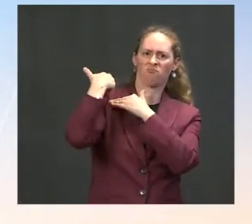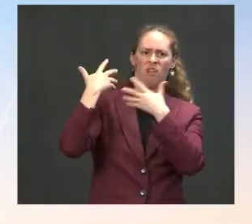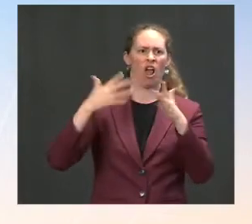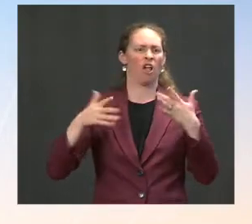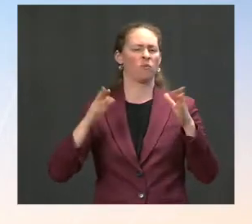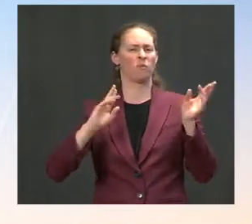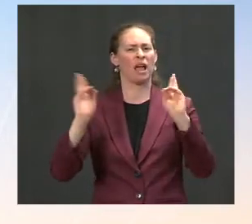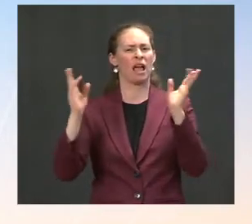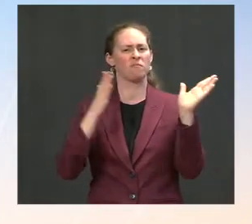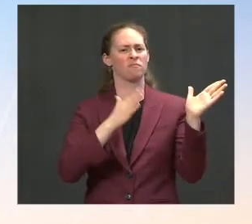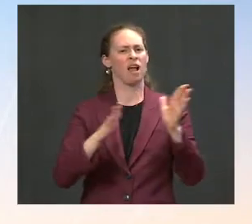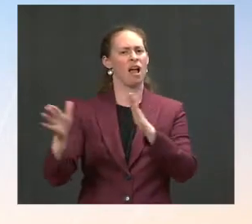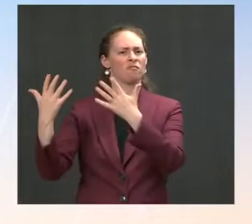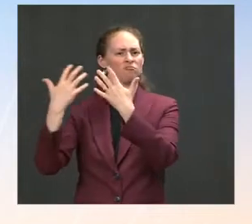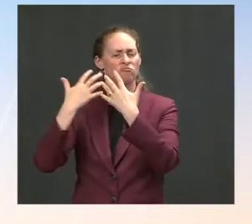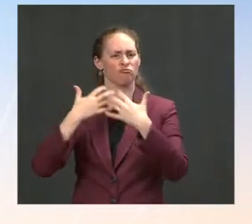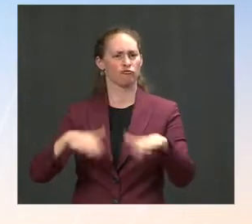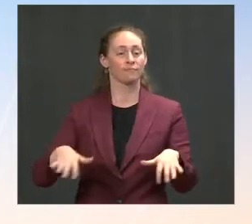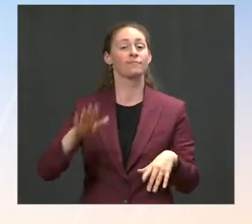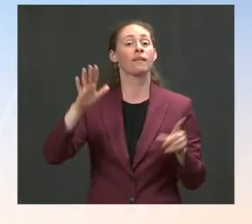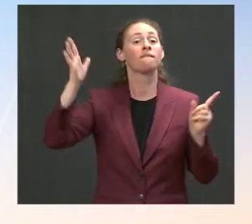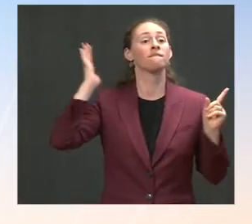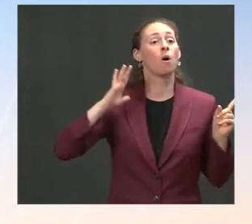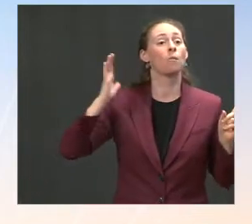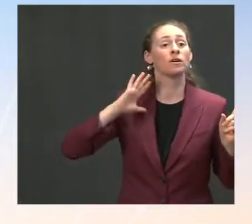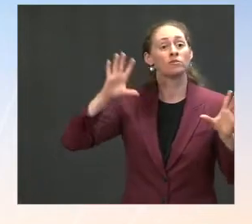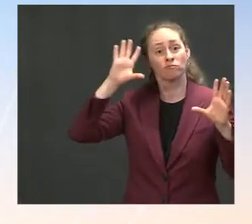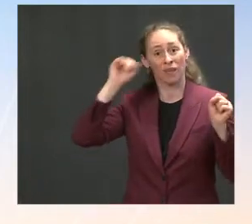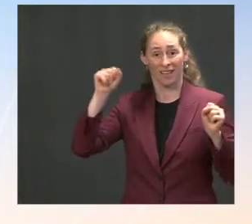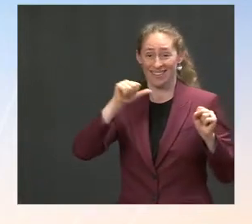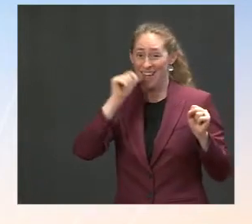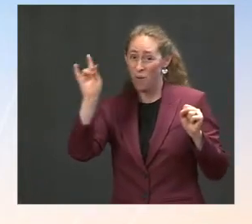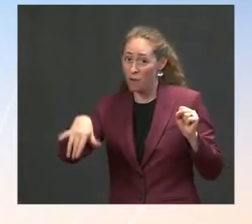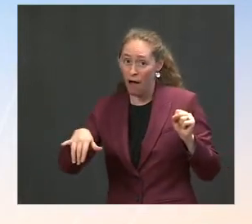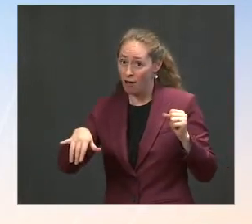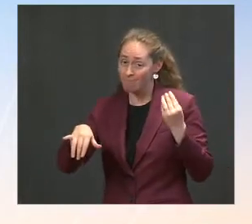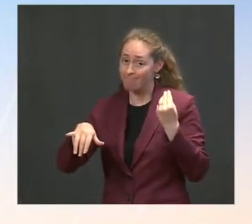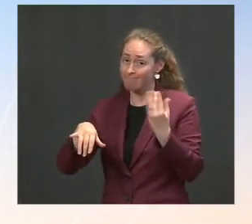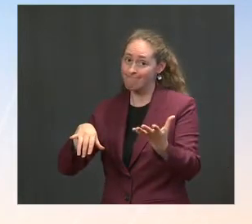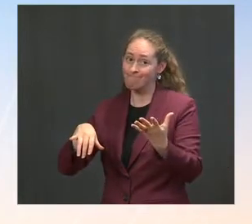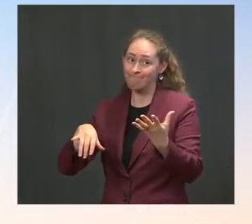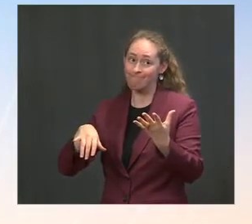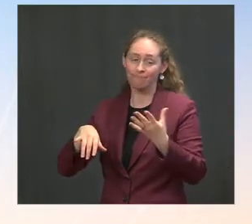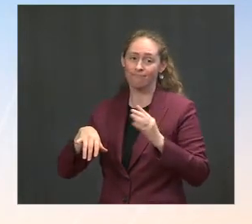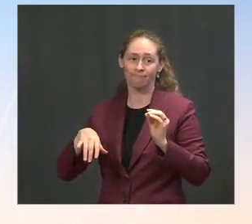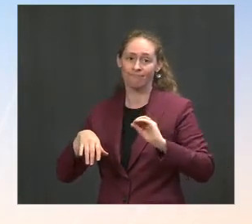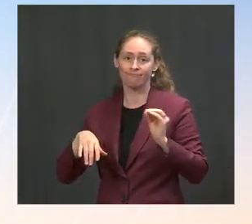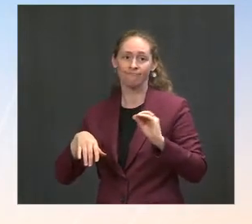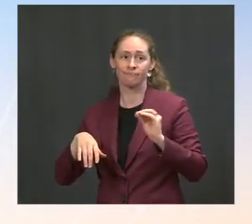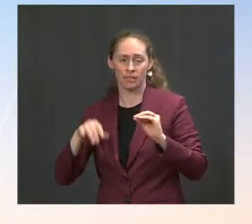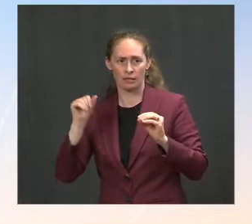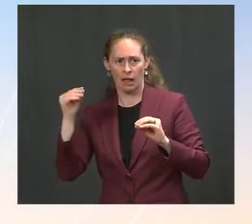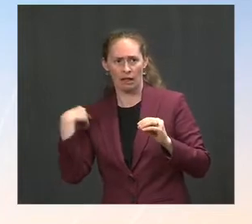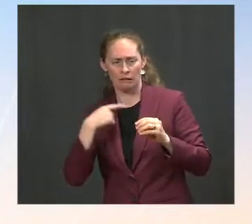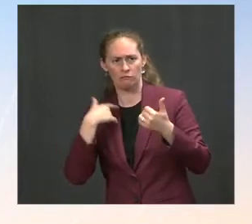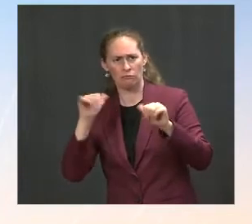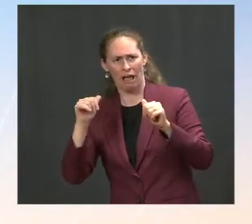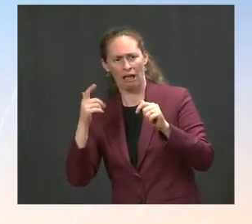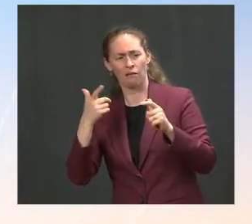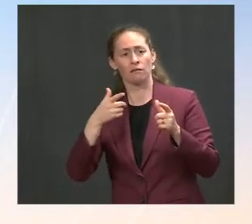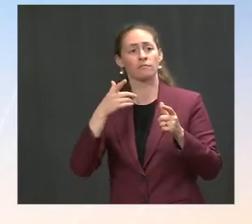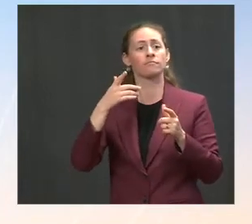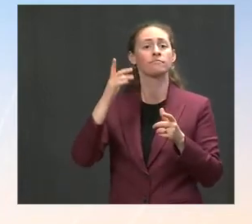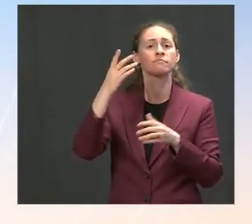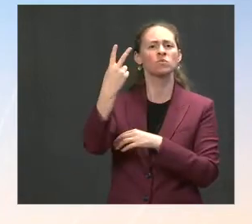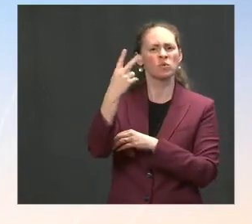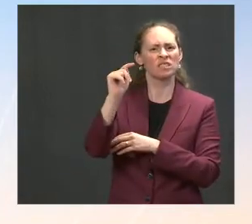his predecessors, the most recent one, did not do when he worked and advocated to support the passing of $2 trillion in tax cuts that